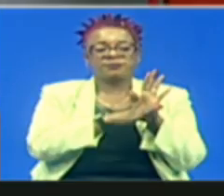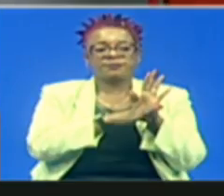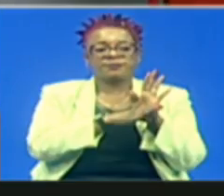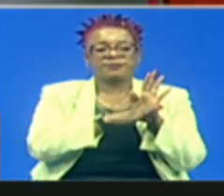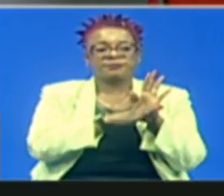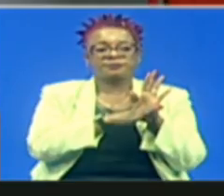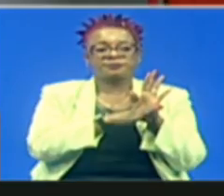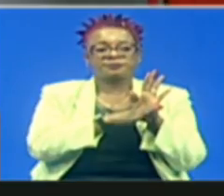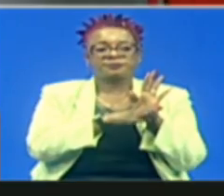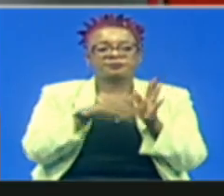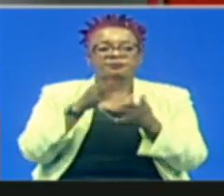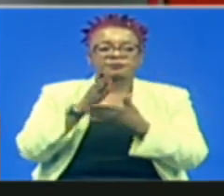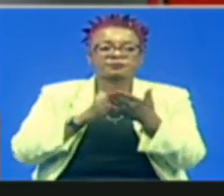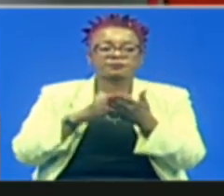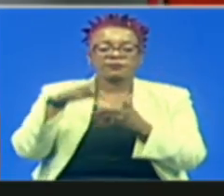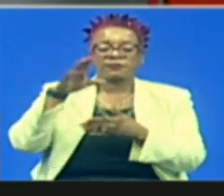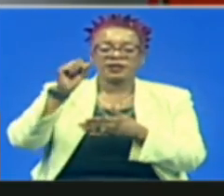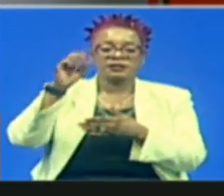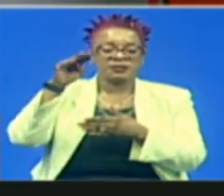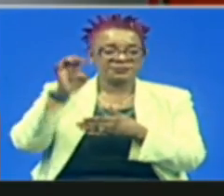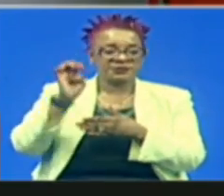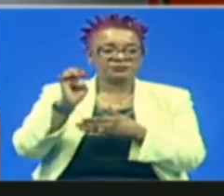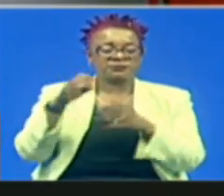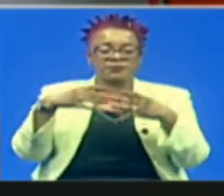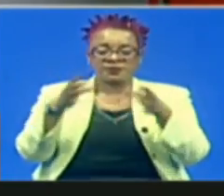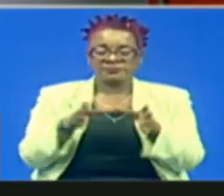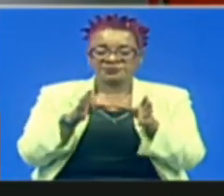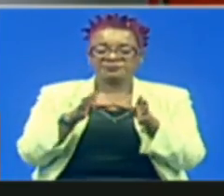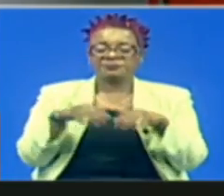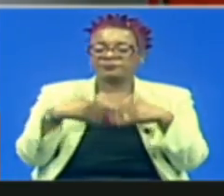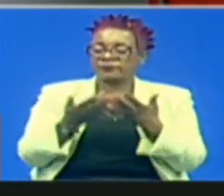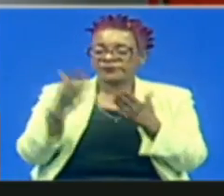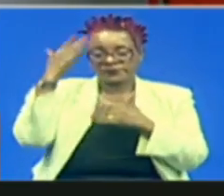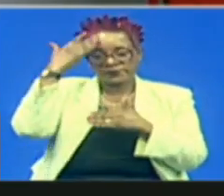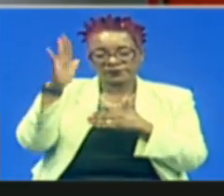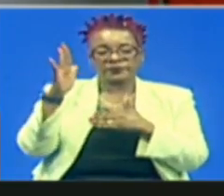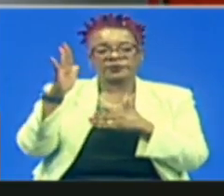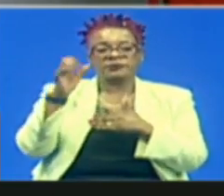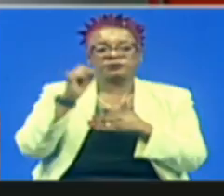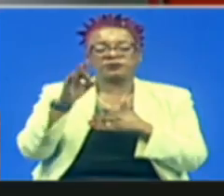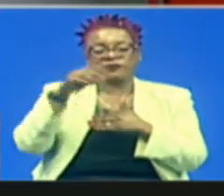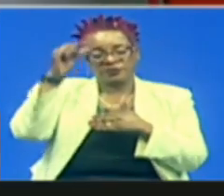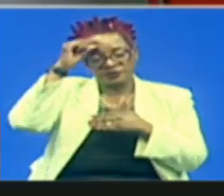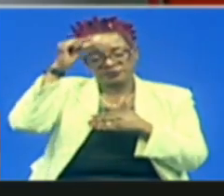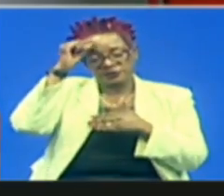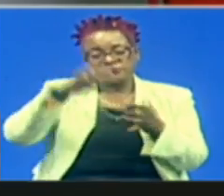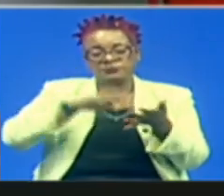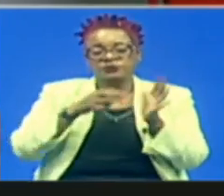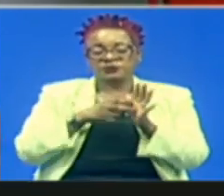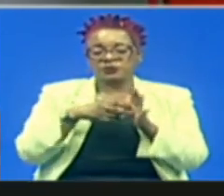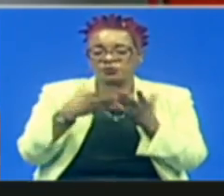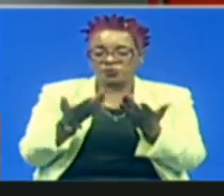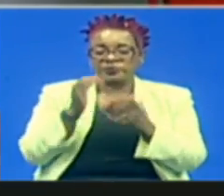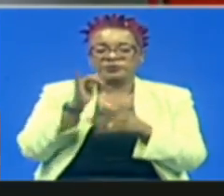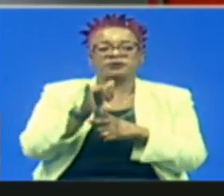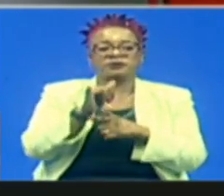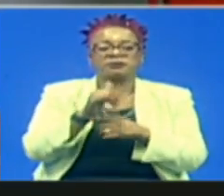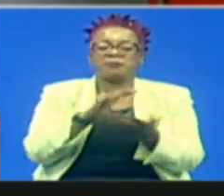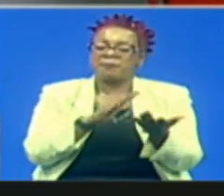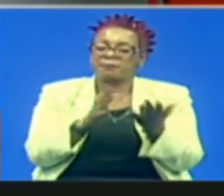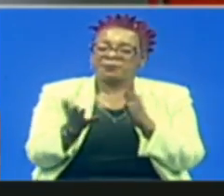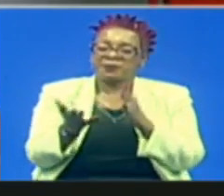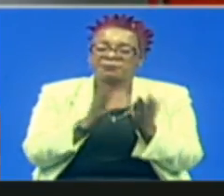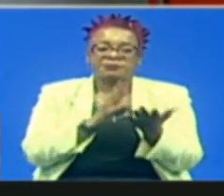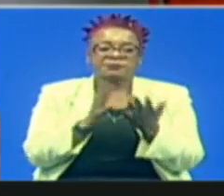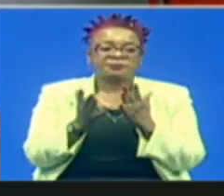Some of the SME companies, it's about the awareness of the government projects or stuff like that. Maybe